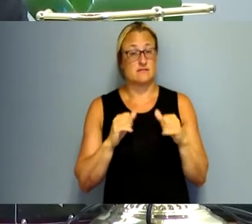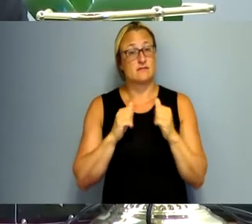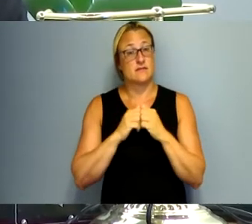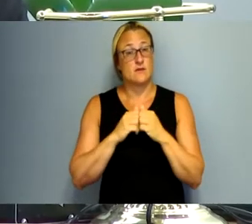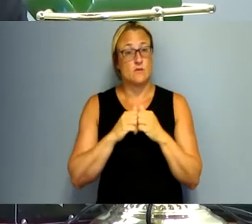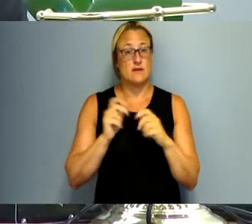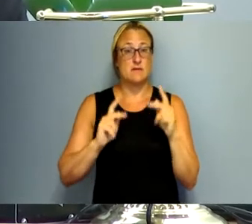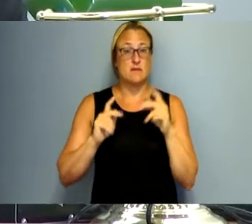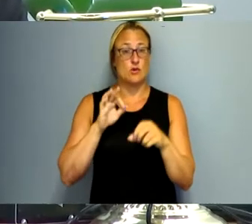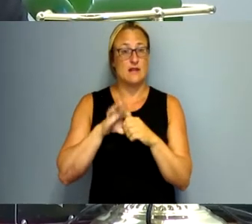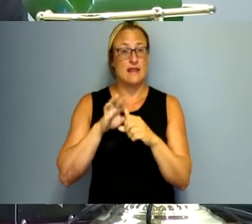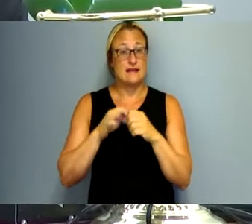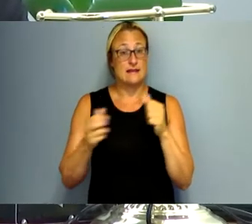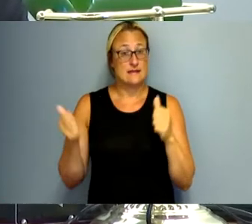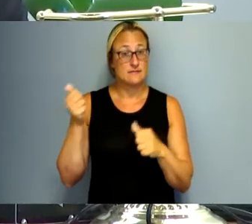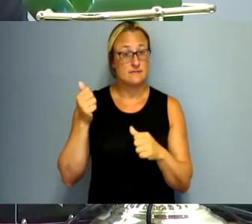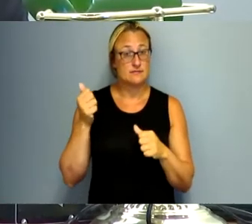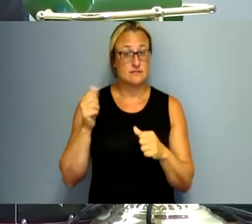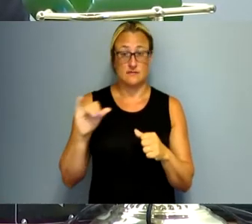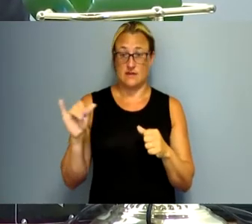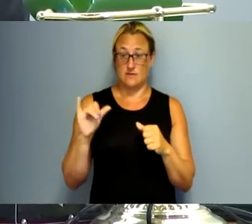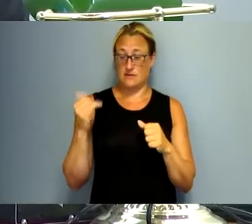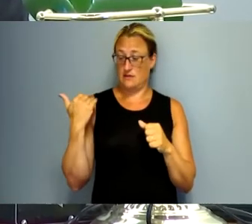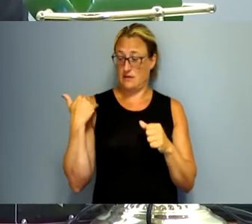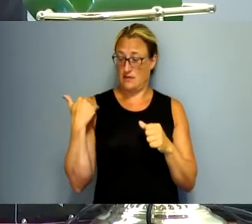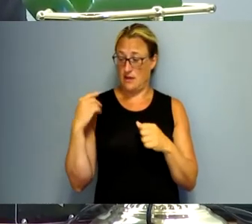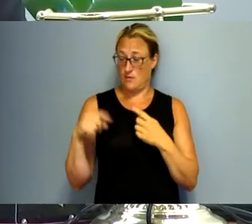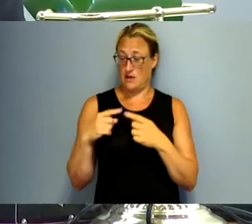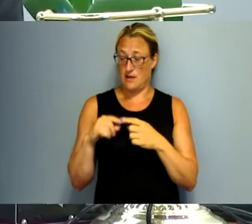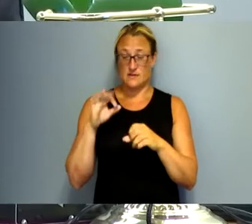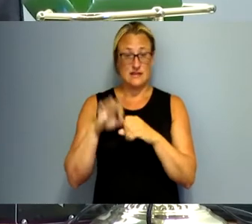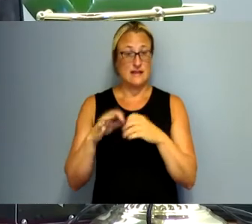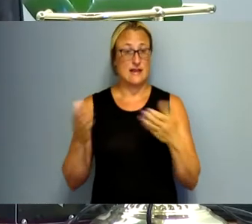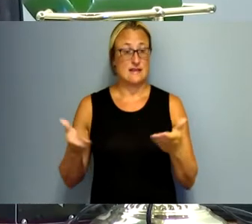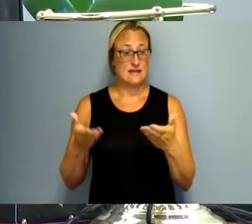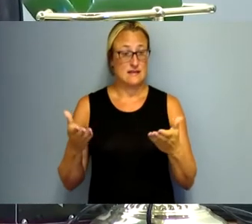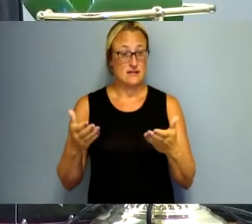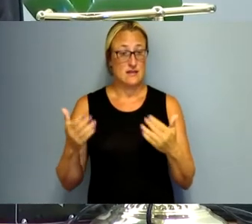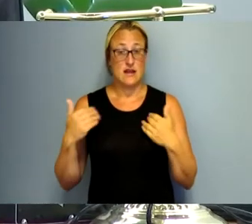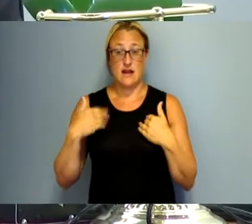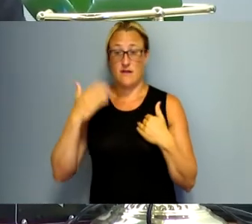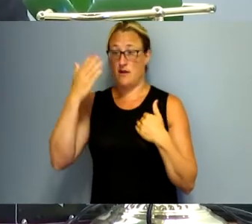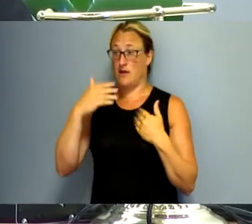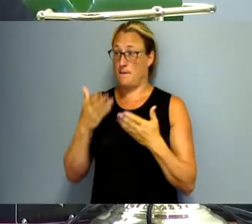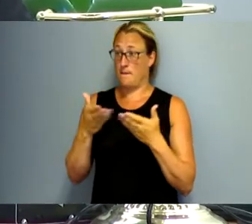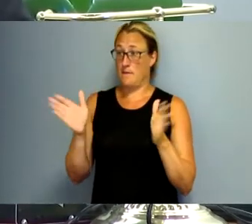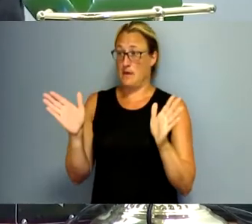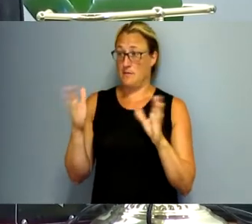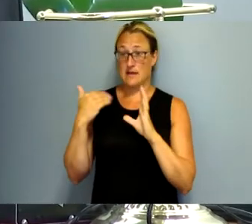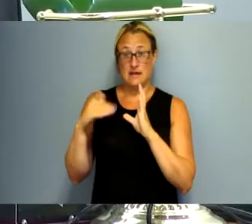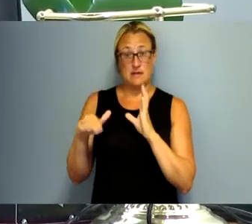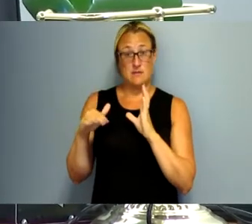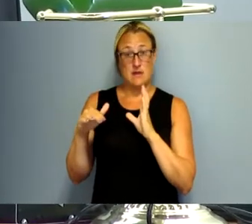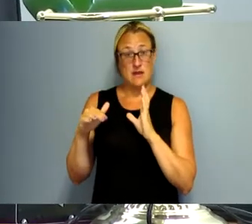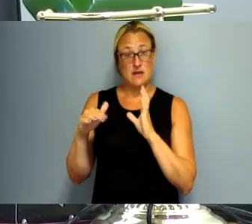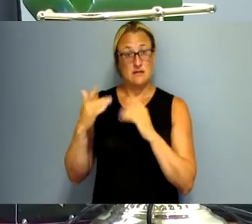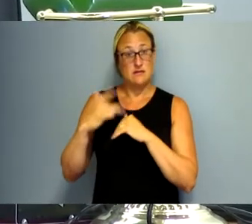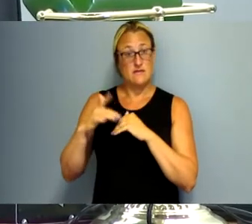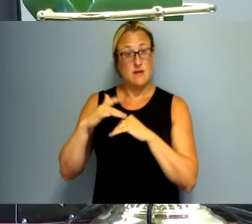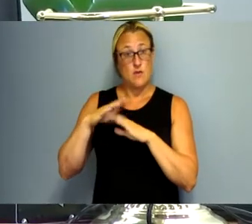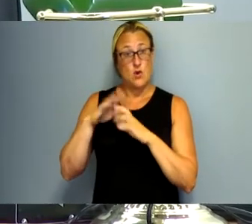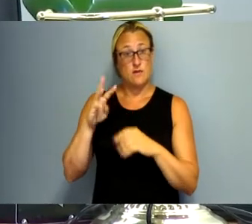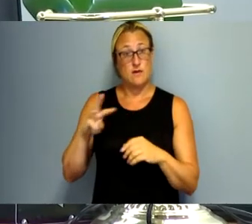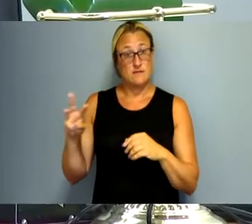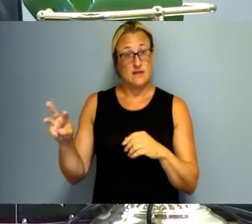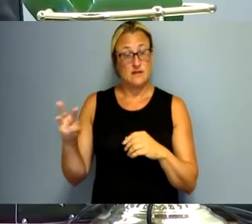officials. It was like that when I was elected here. There's a public-facing email, which is available on the website, and there's